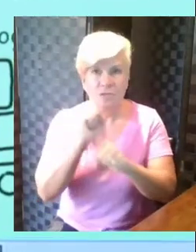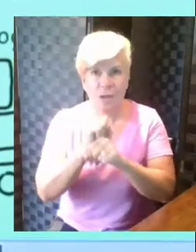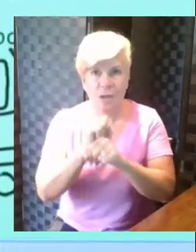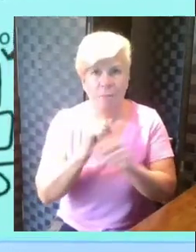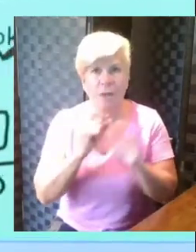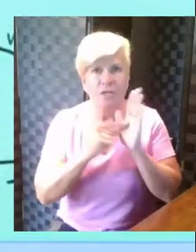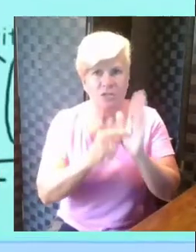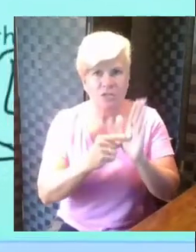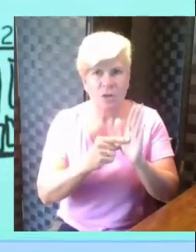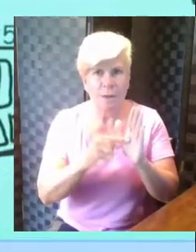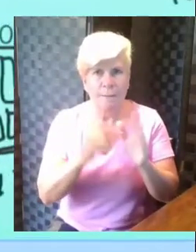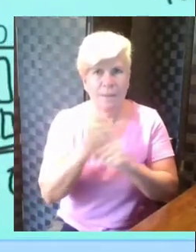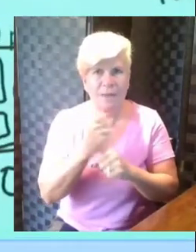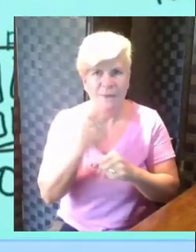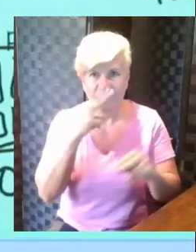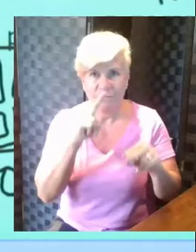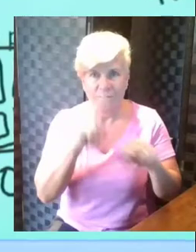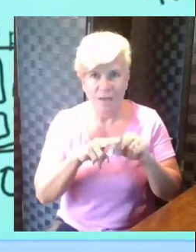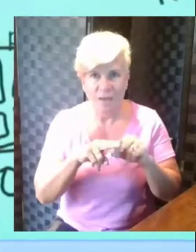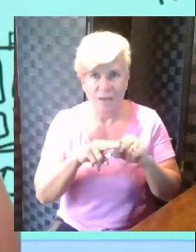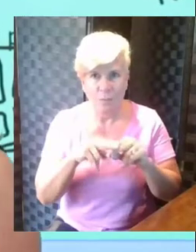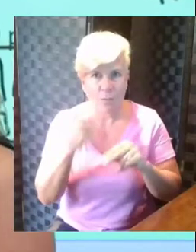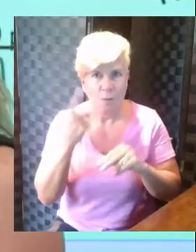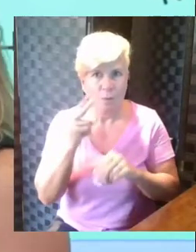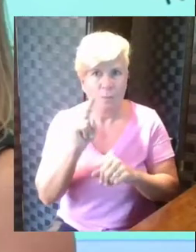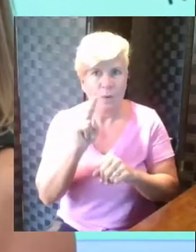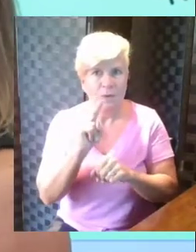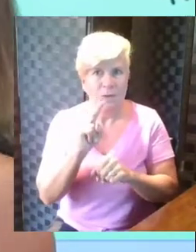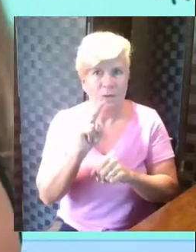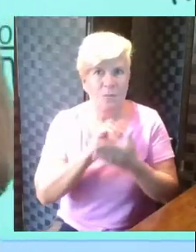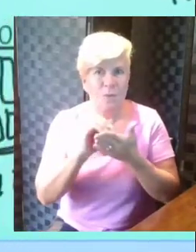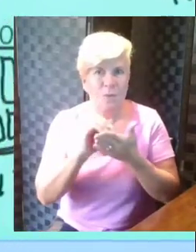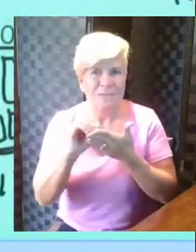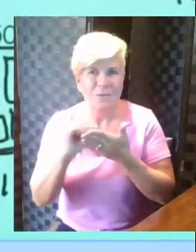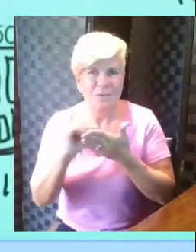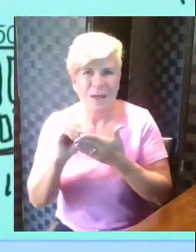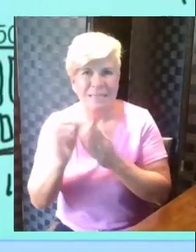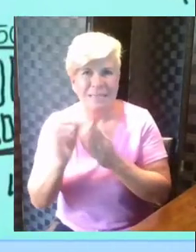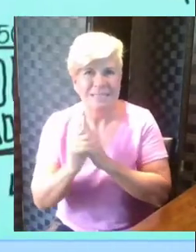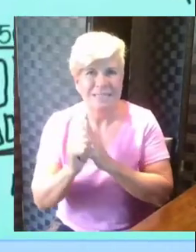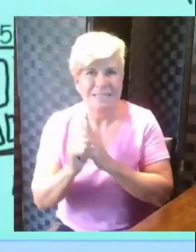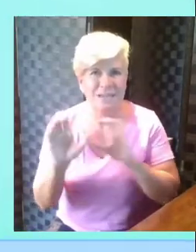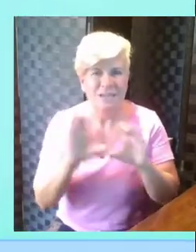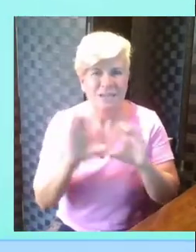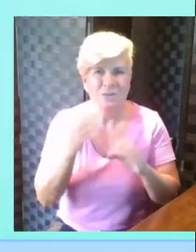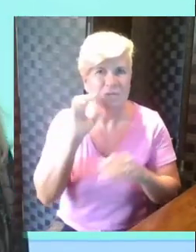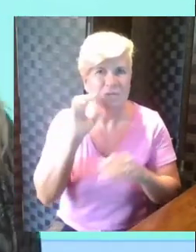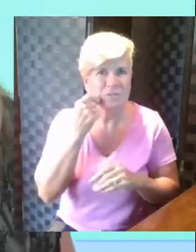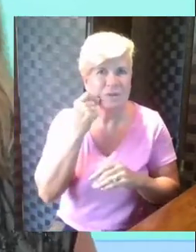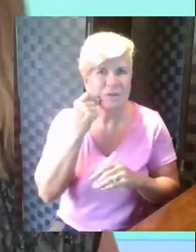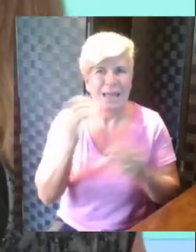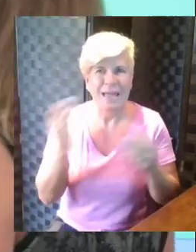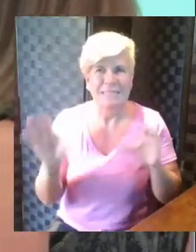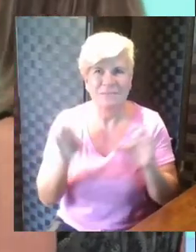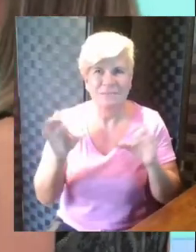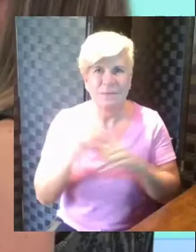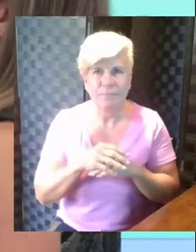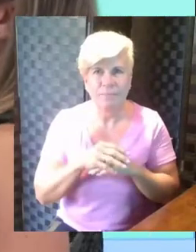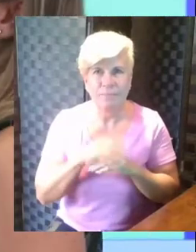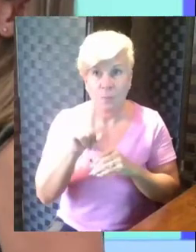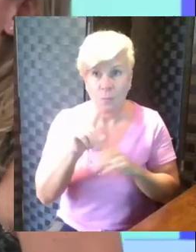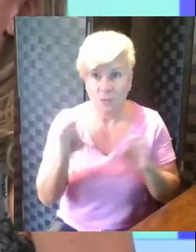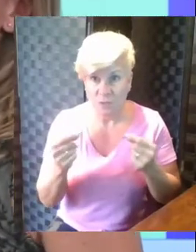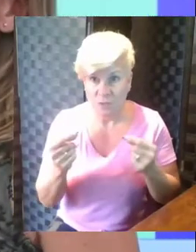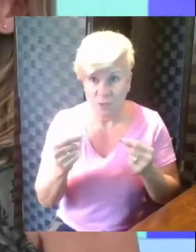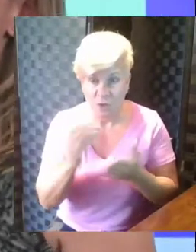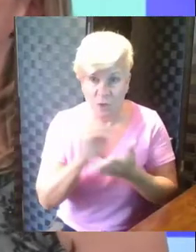But let me show you how to make this really fun. We're going to take a little bit of your writing skills, and we're going to do a really cool activity. So what you're